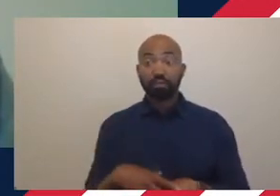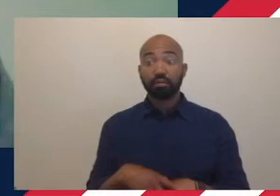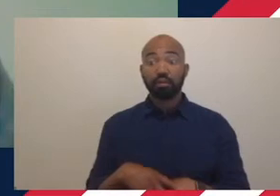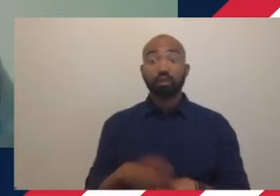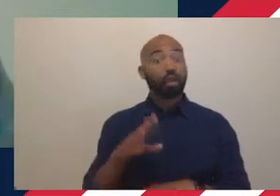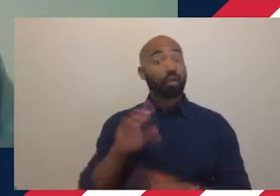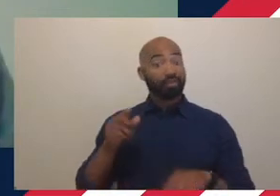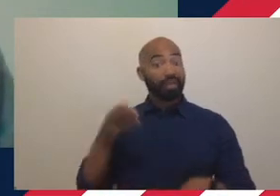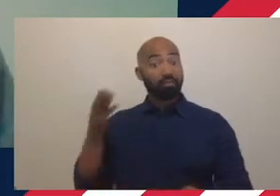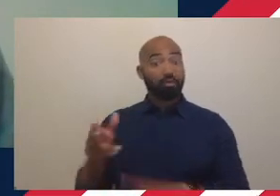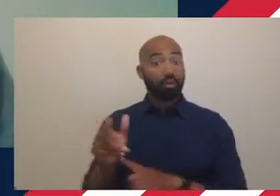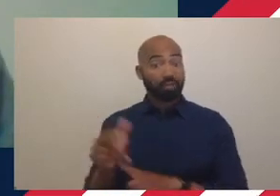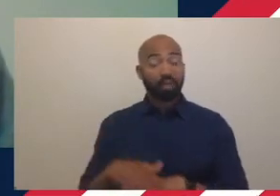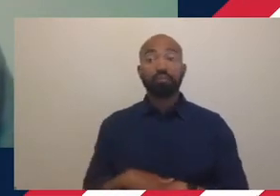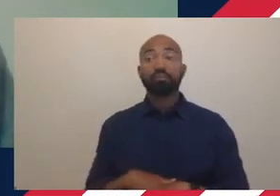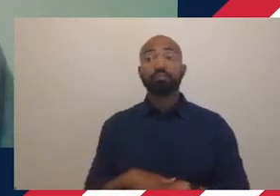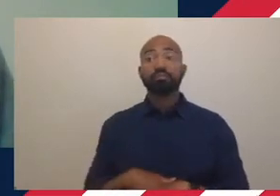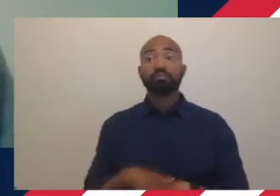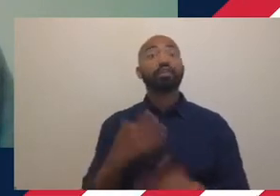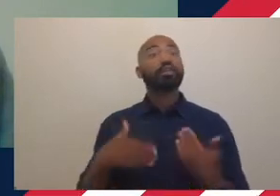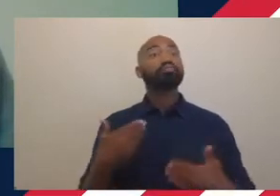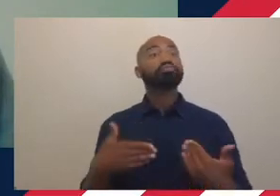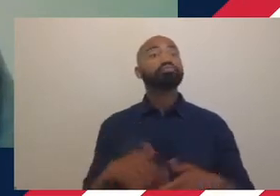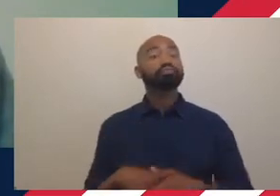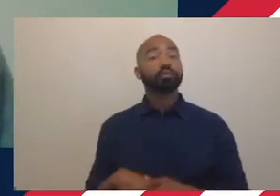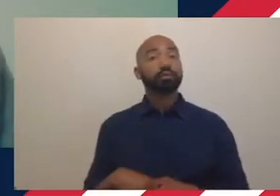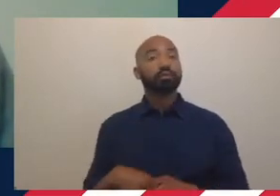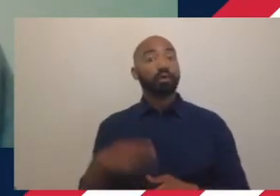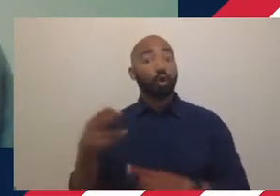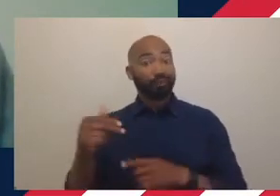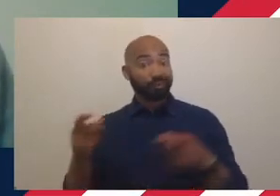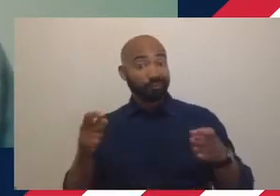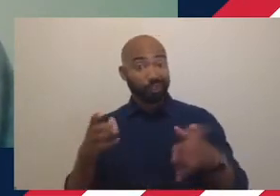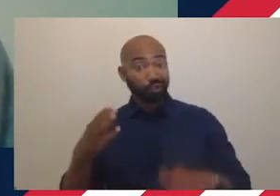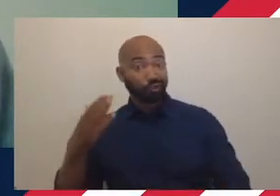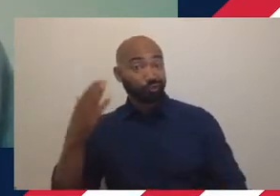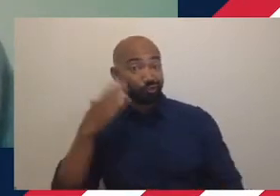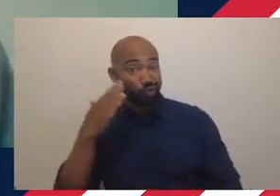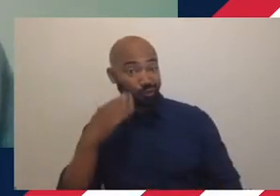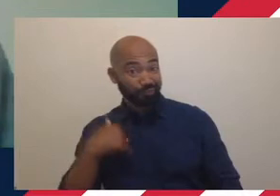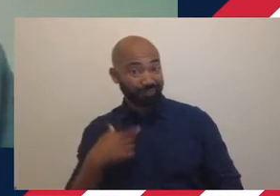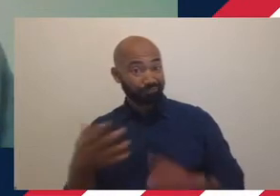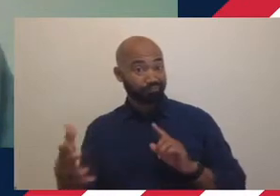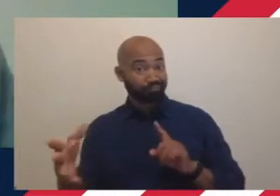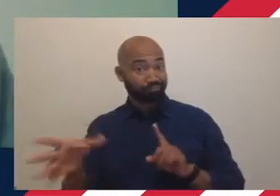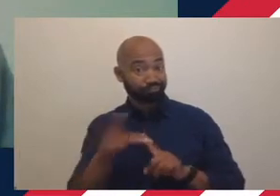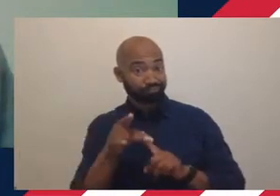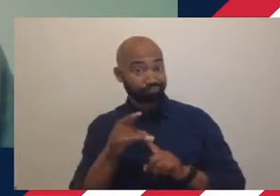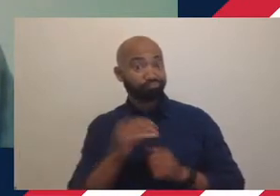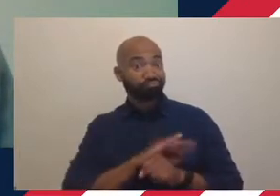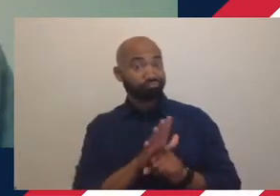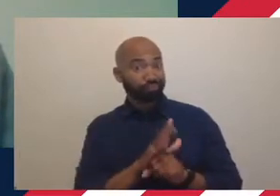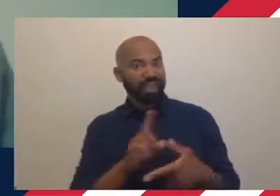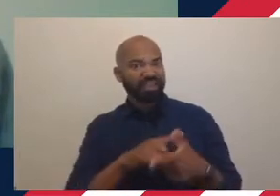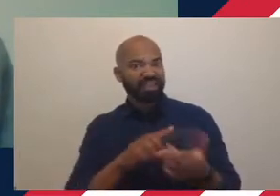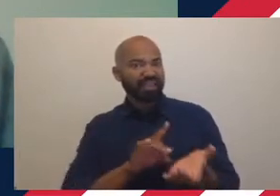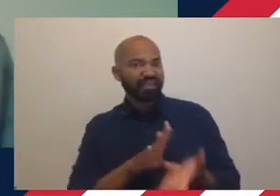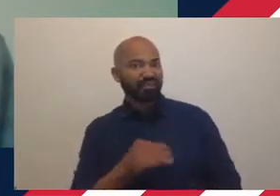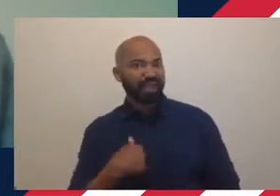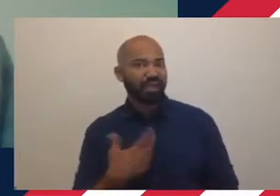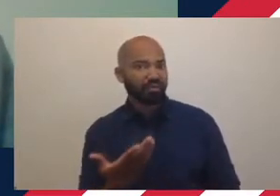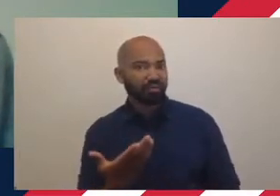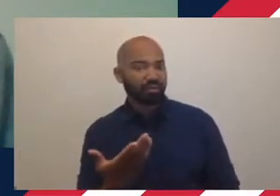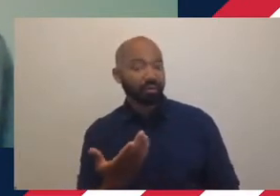and the hospital felt that it was a good idea to isolate me in the college dorm room. So having